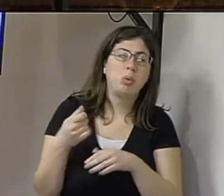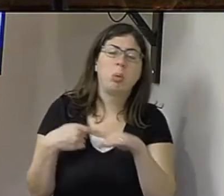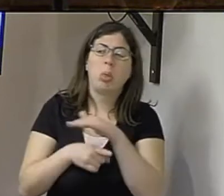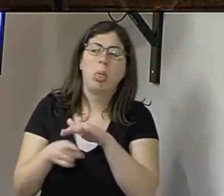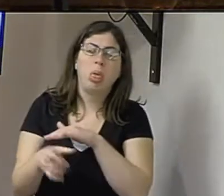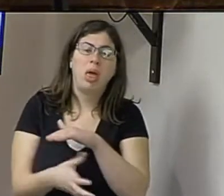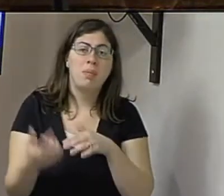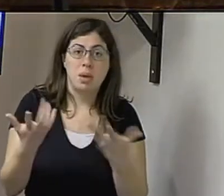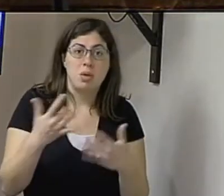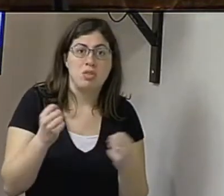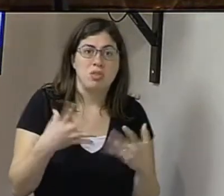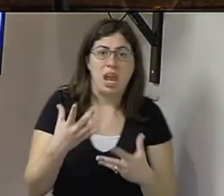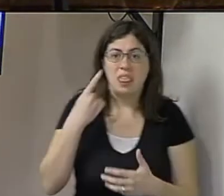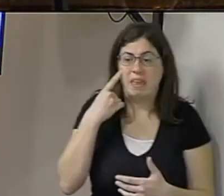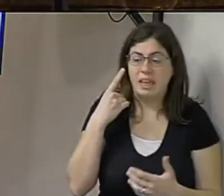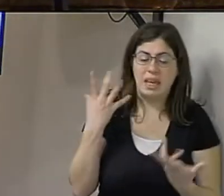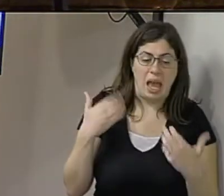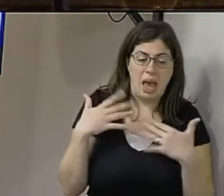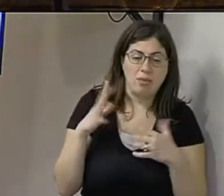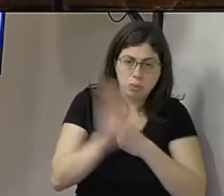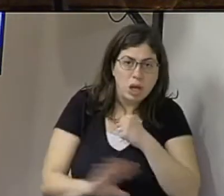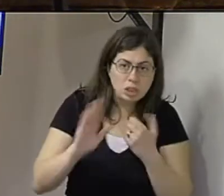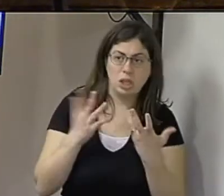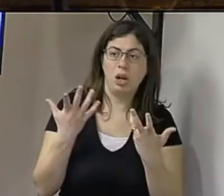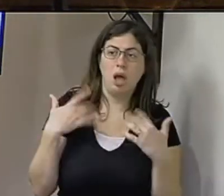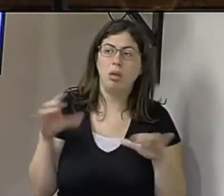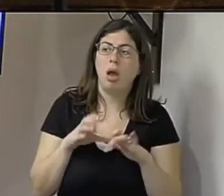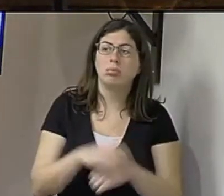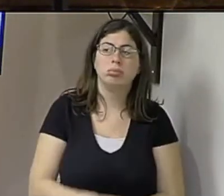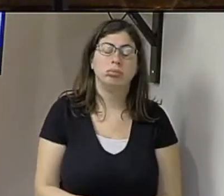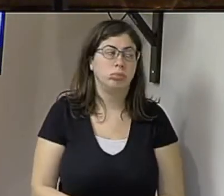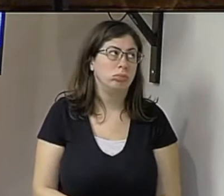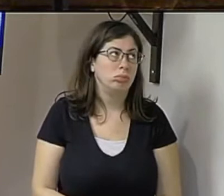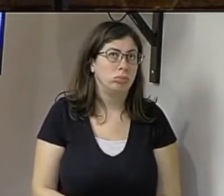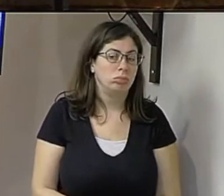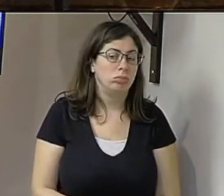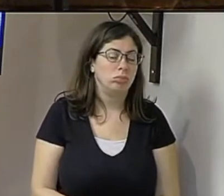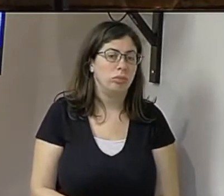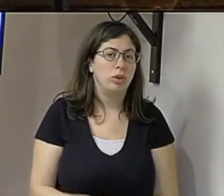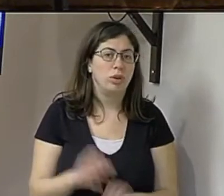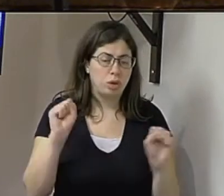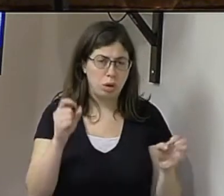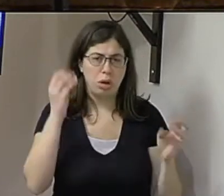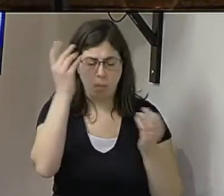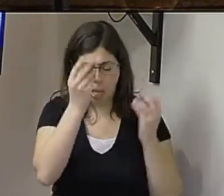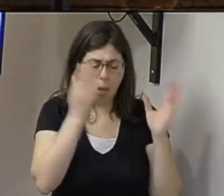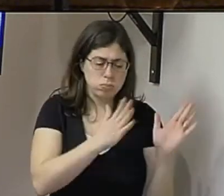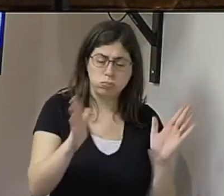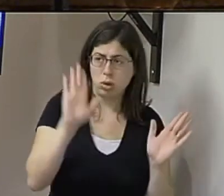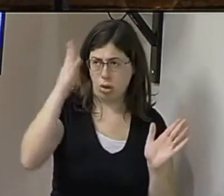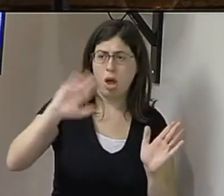I'm sure he was afraid and thinking, well, this will give us some security. I'll just act like this. He could have rationalized that as an opportunity from